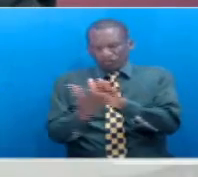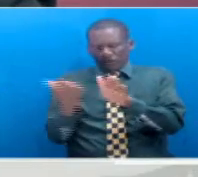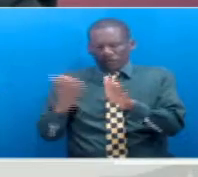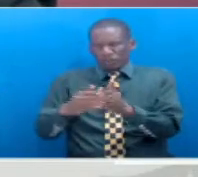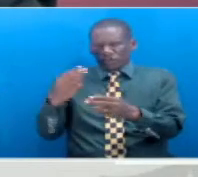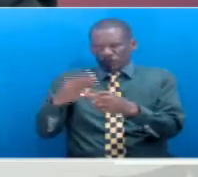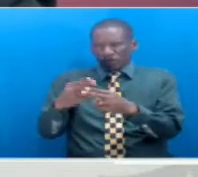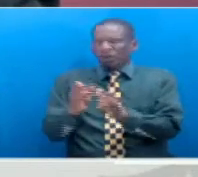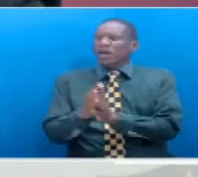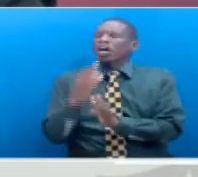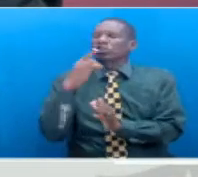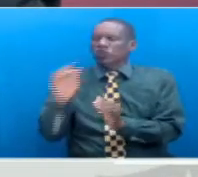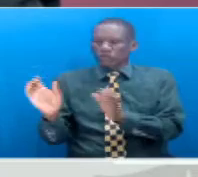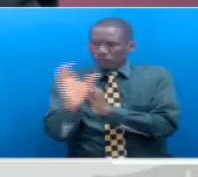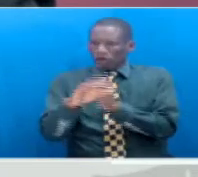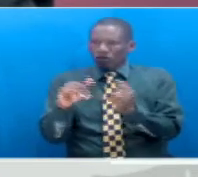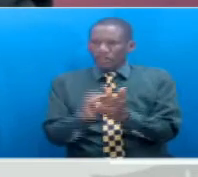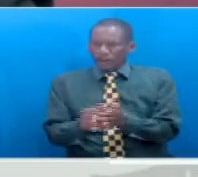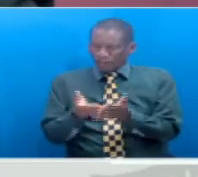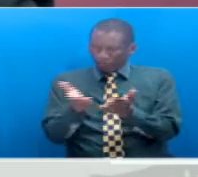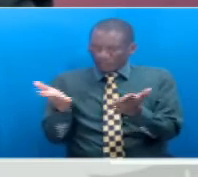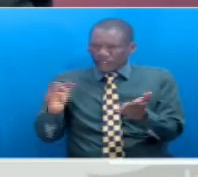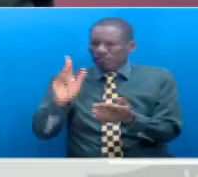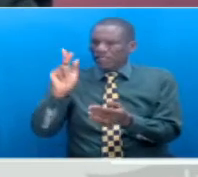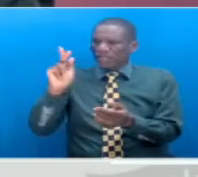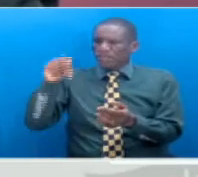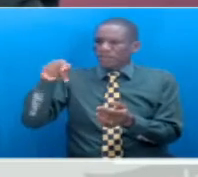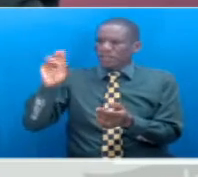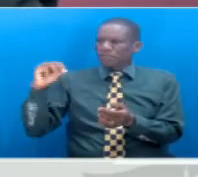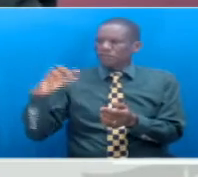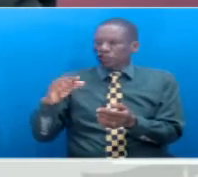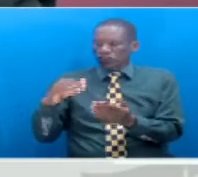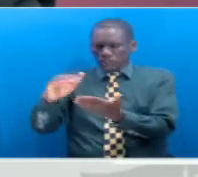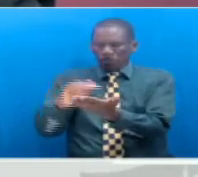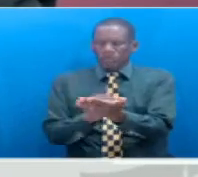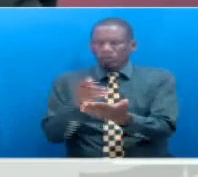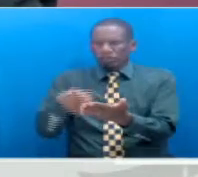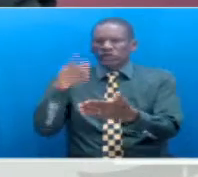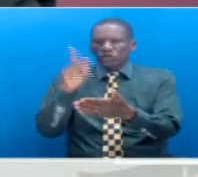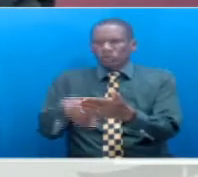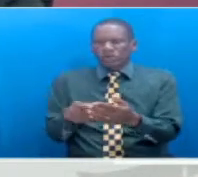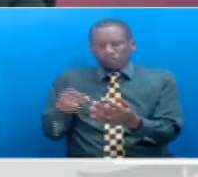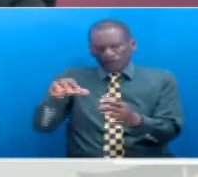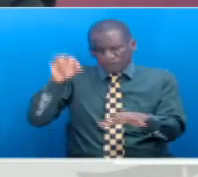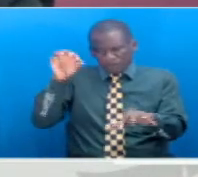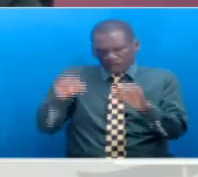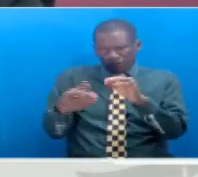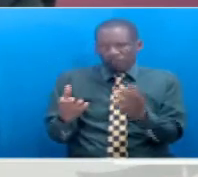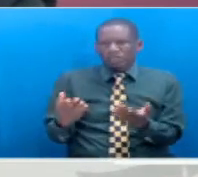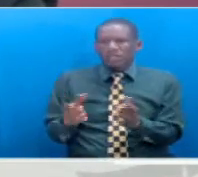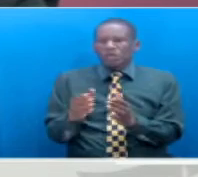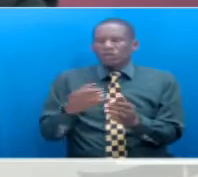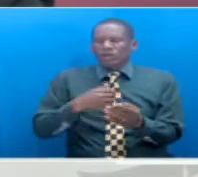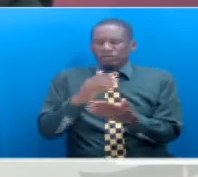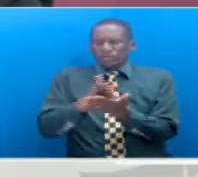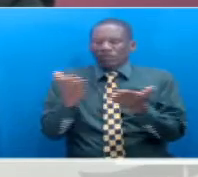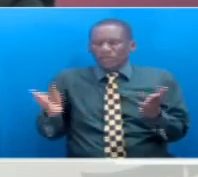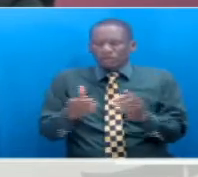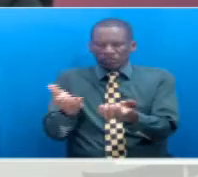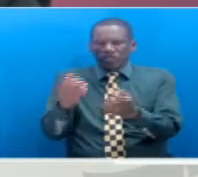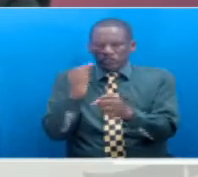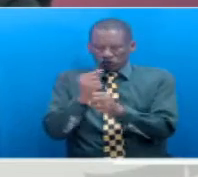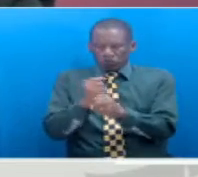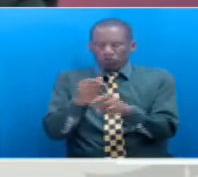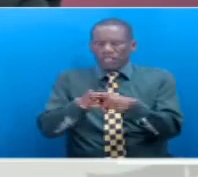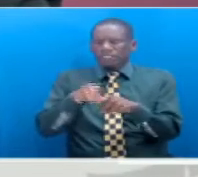told the country that this is the KPMG report, this is what it has flagged out, the things that we need to do